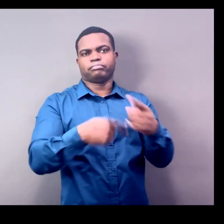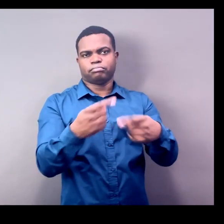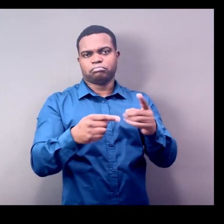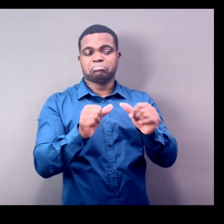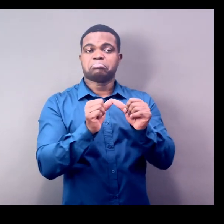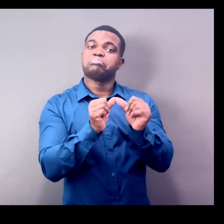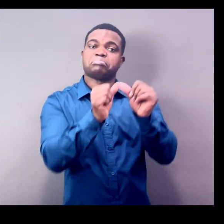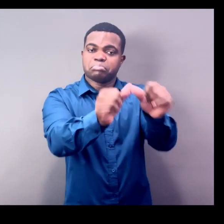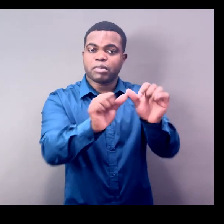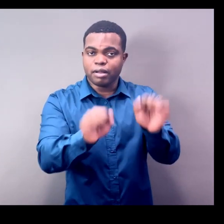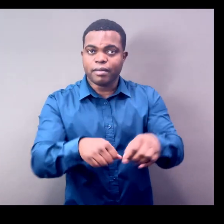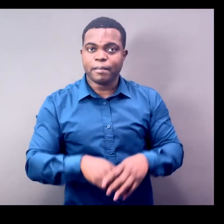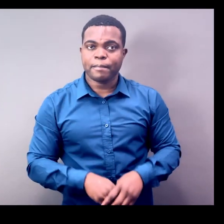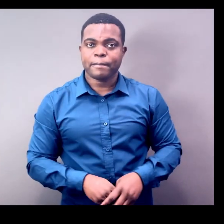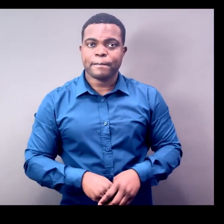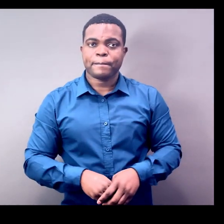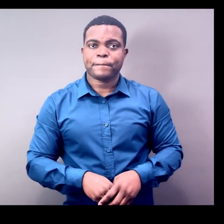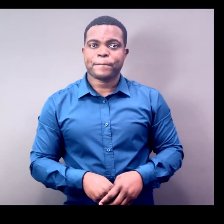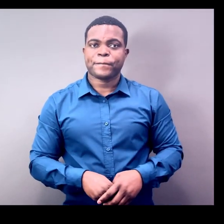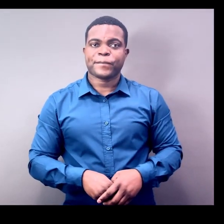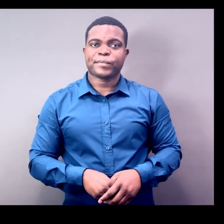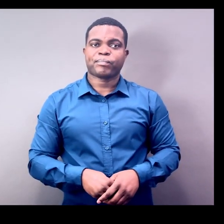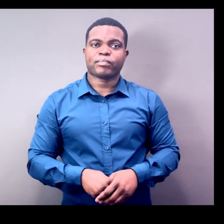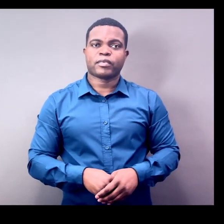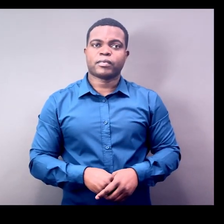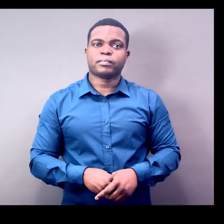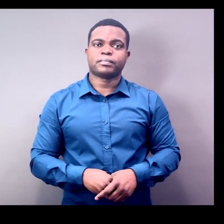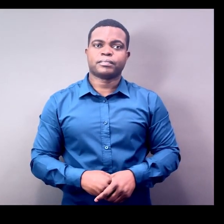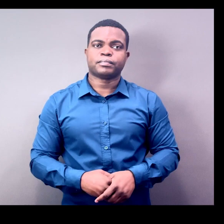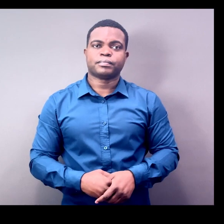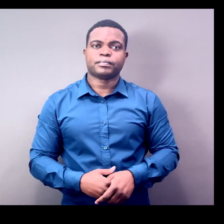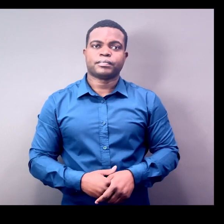be your stakeholders also.